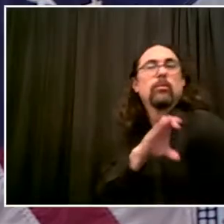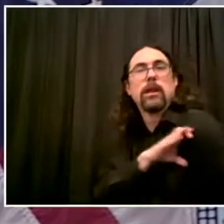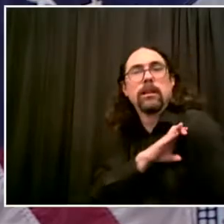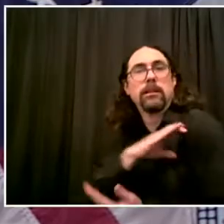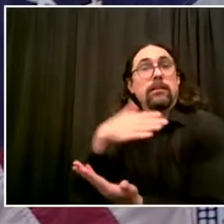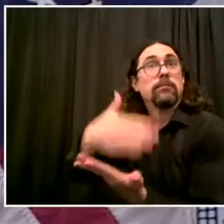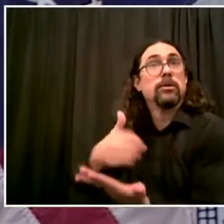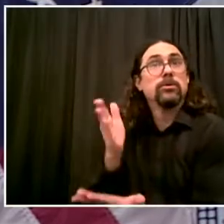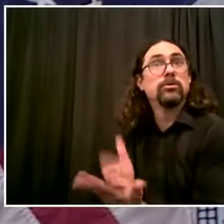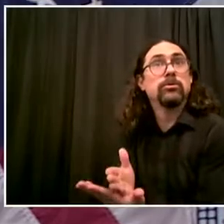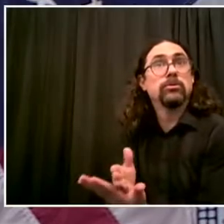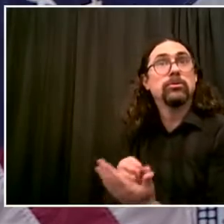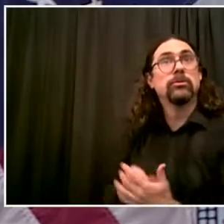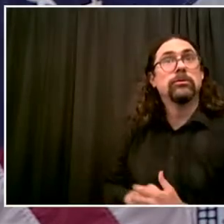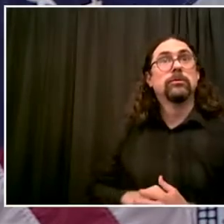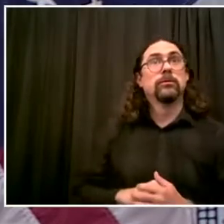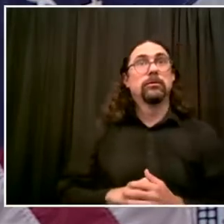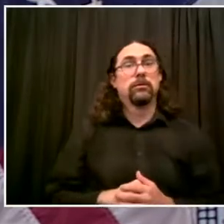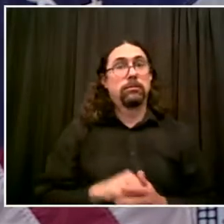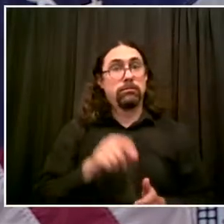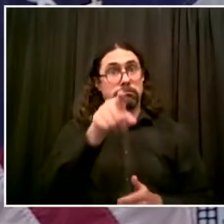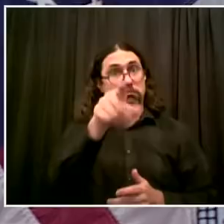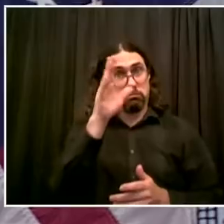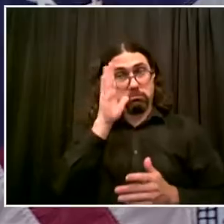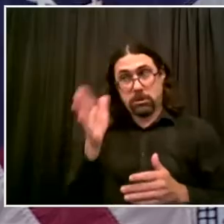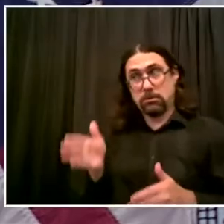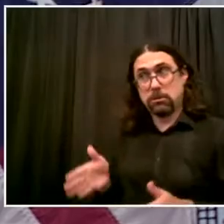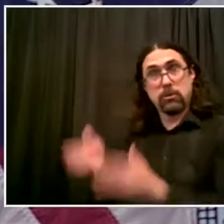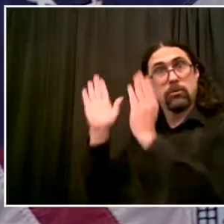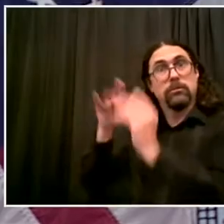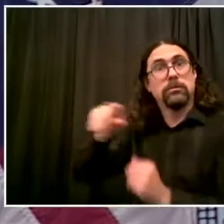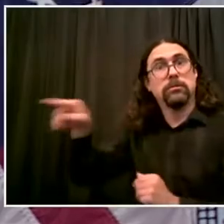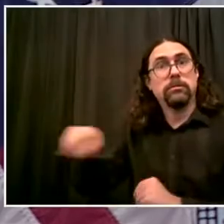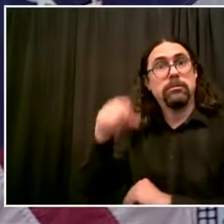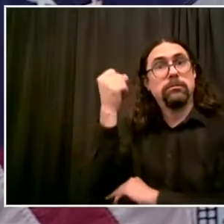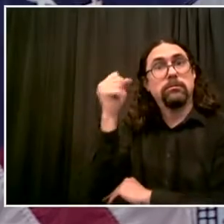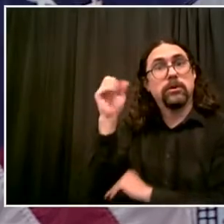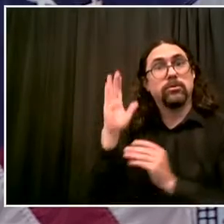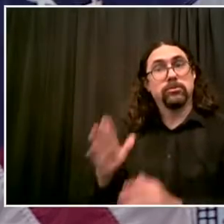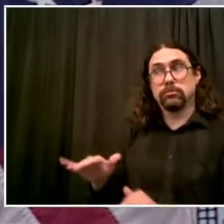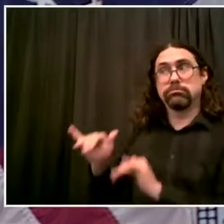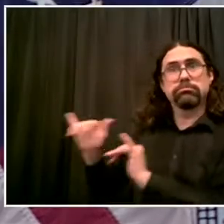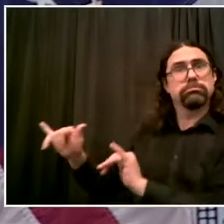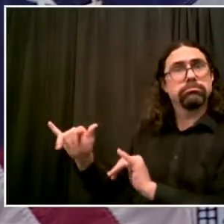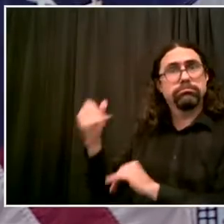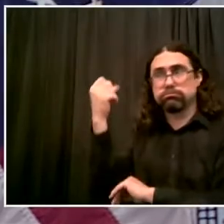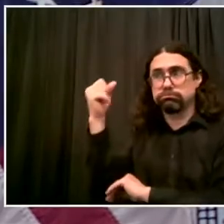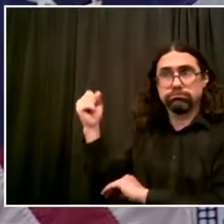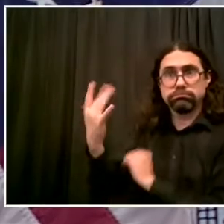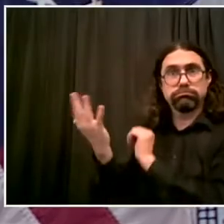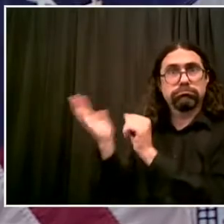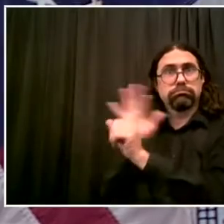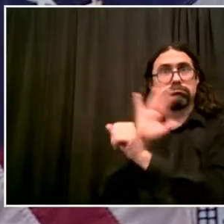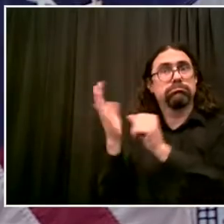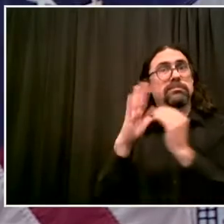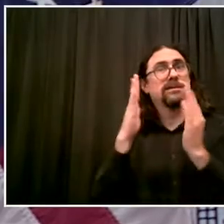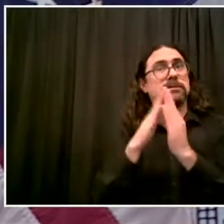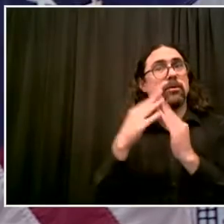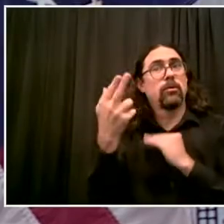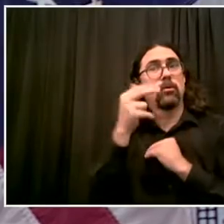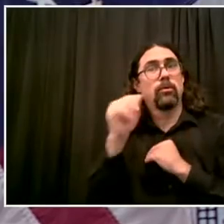the gathering in the park. The budget situation, daily, hourly conversations going on with the city